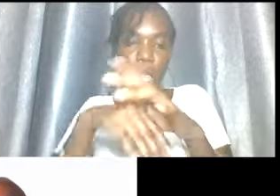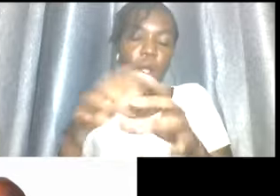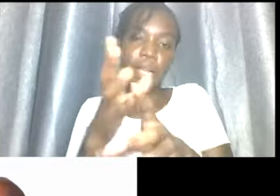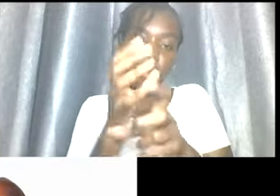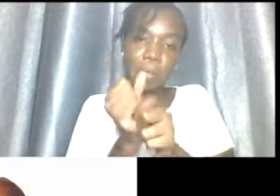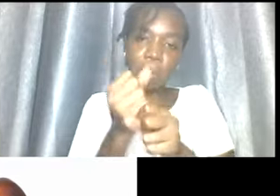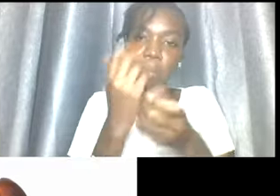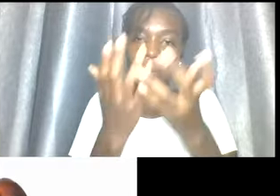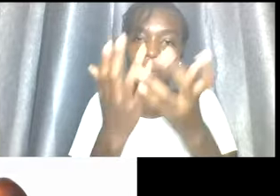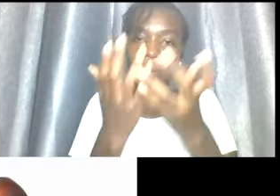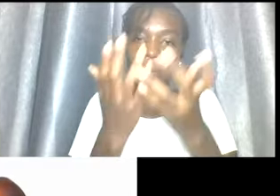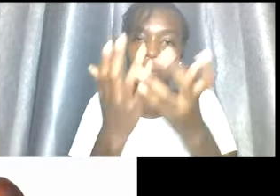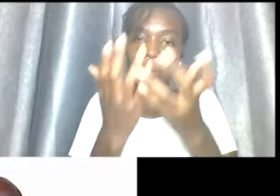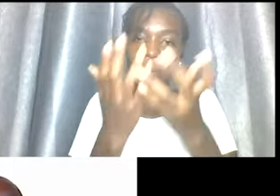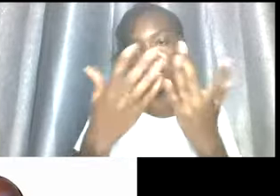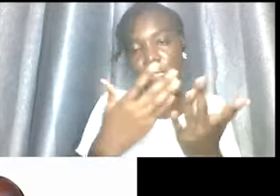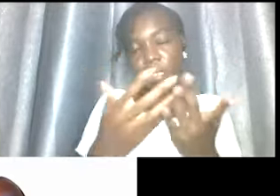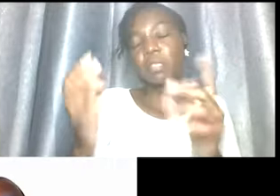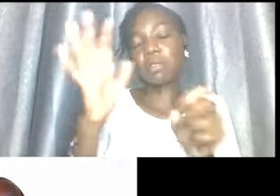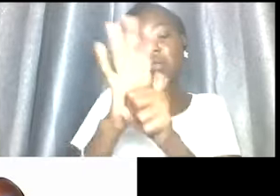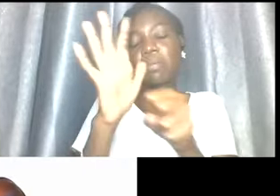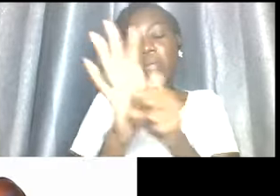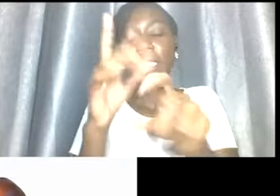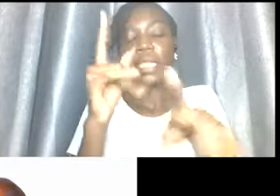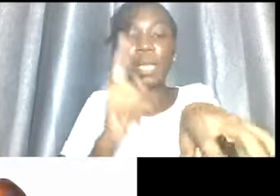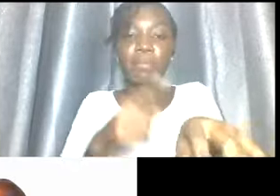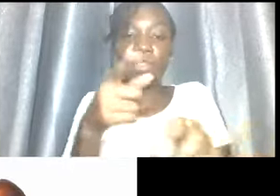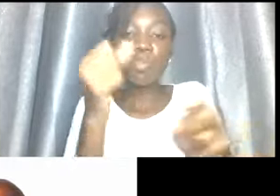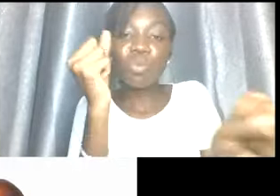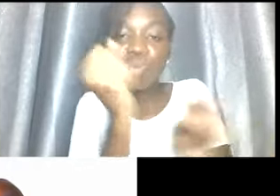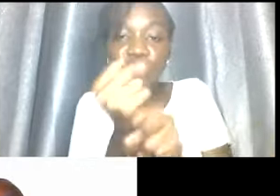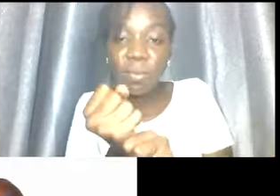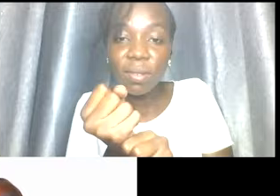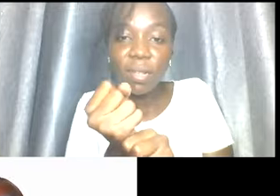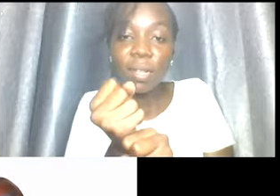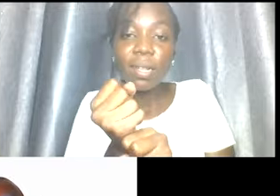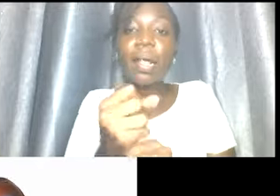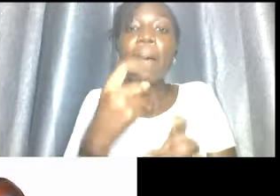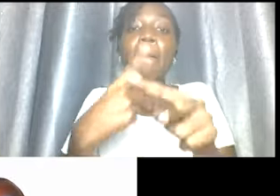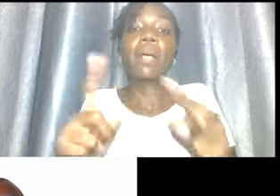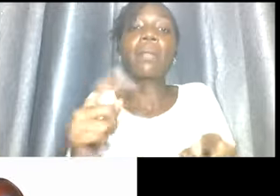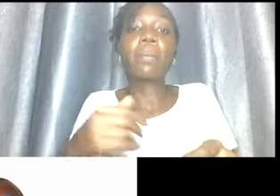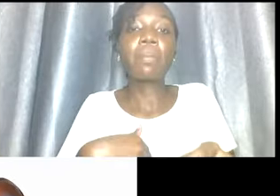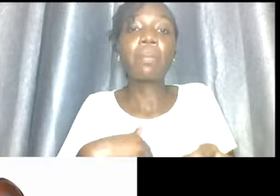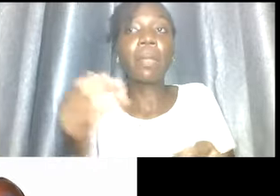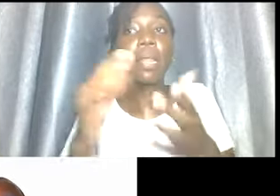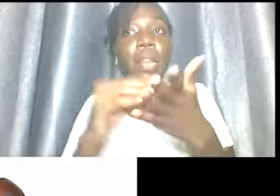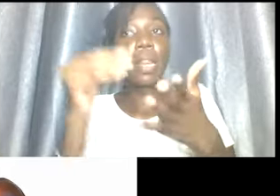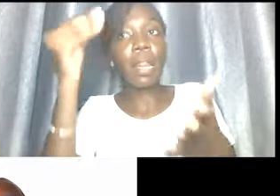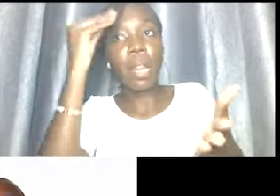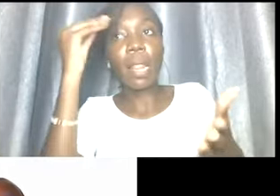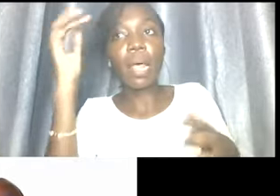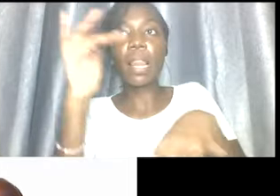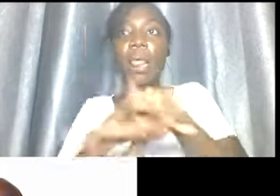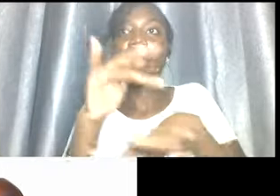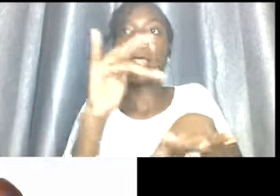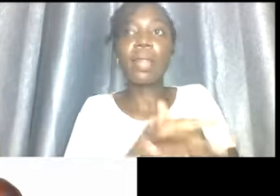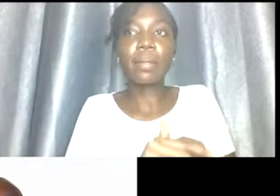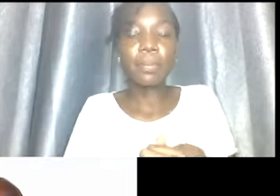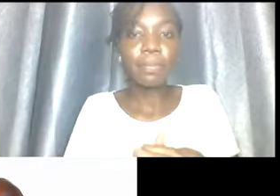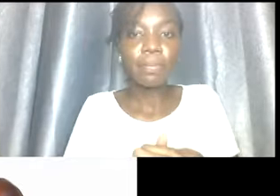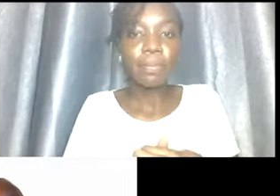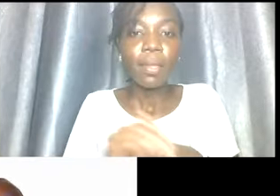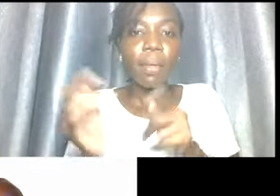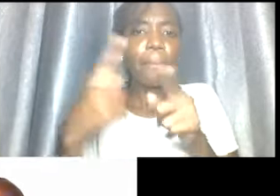or turbulent times they may be going through. And that is one thing I learned very early on. And why do I reference